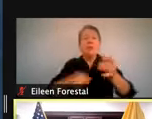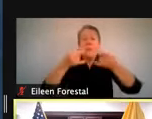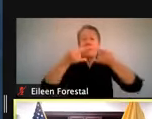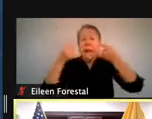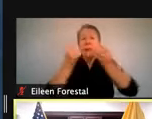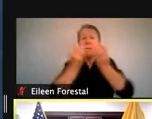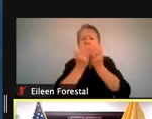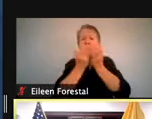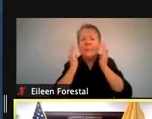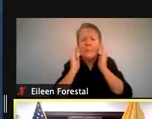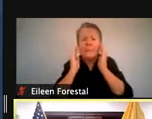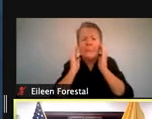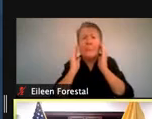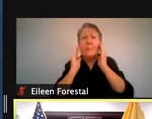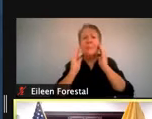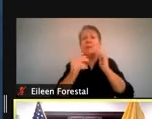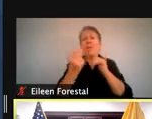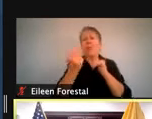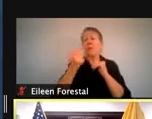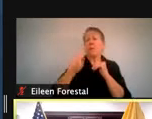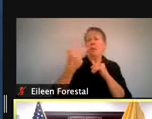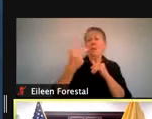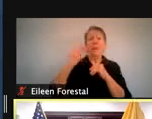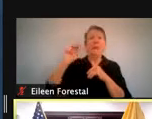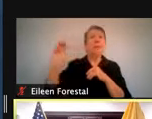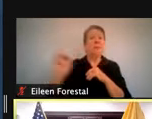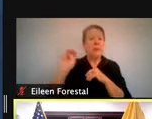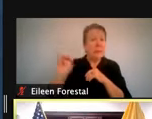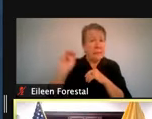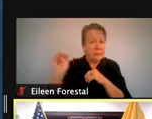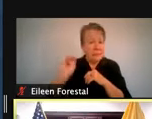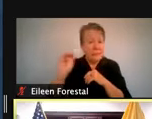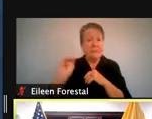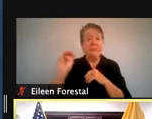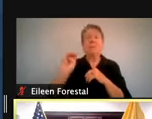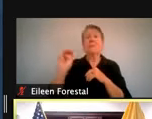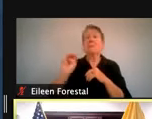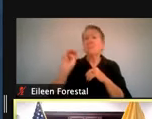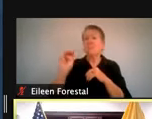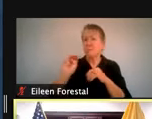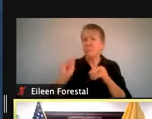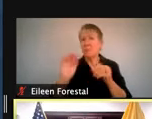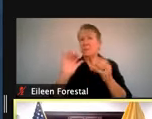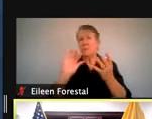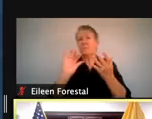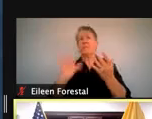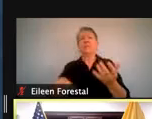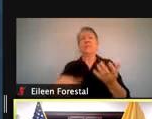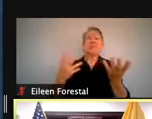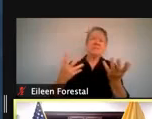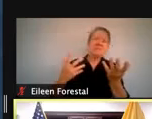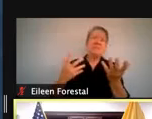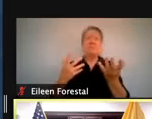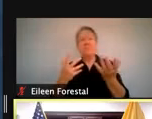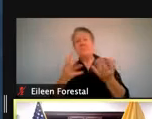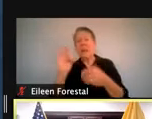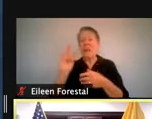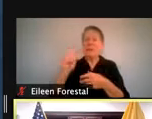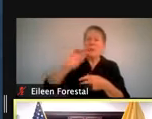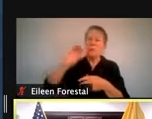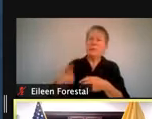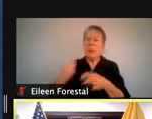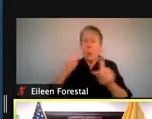have 13.3 million in inventory, which is 92% of our goal of 14.3 million.